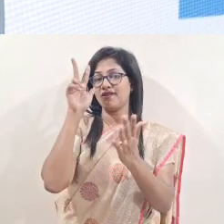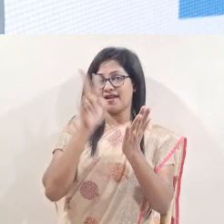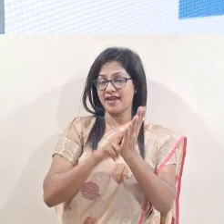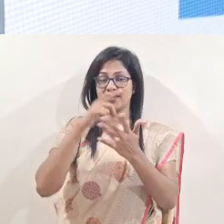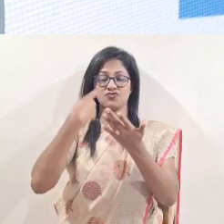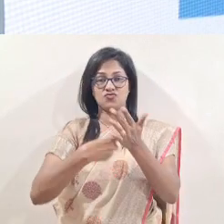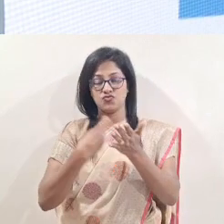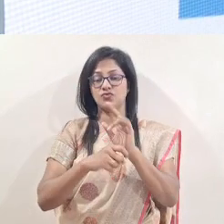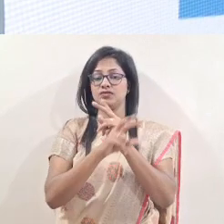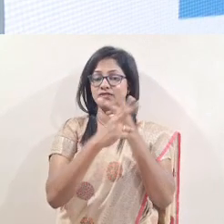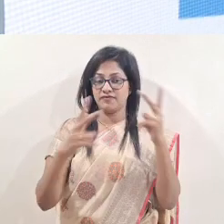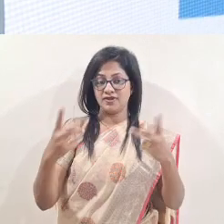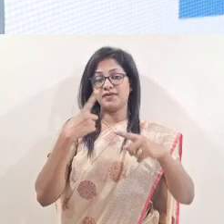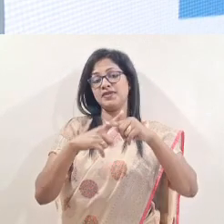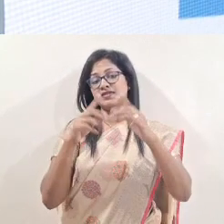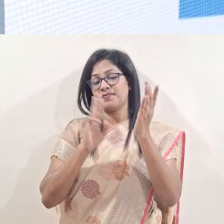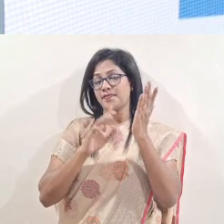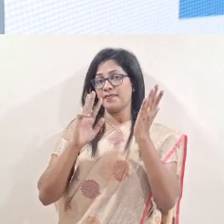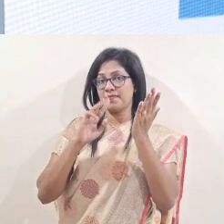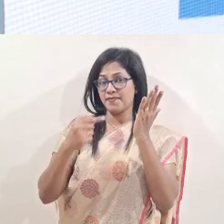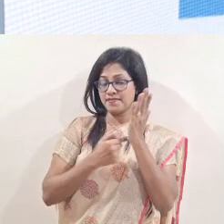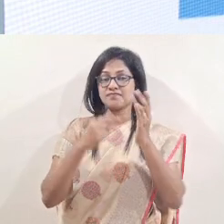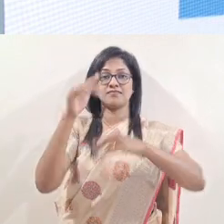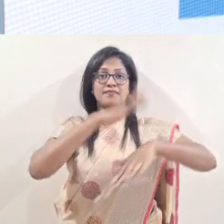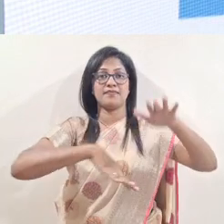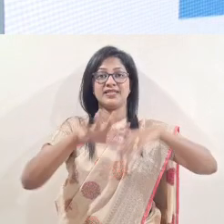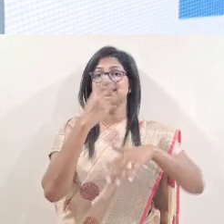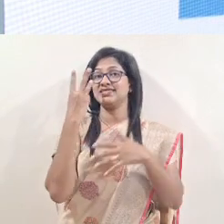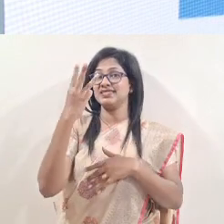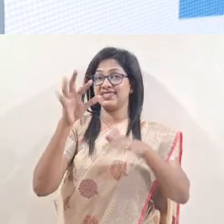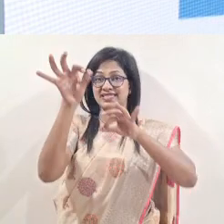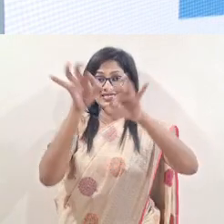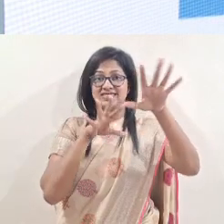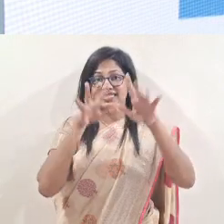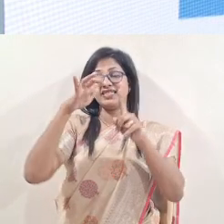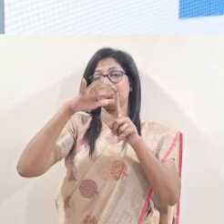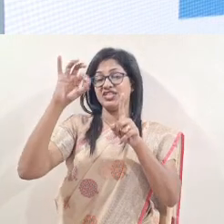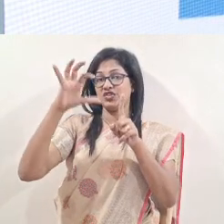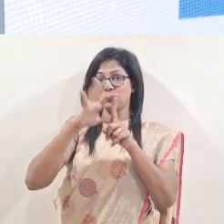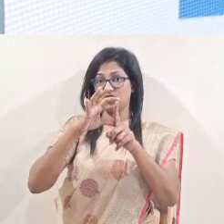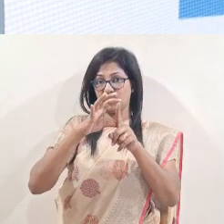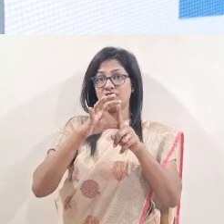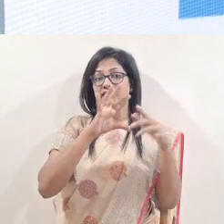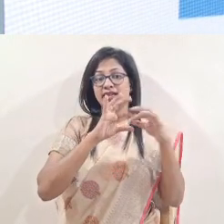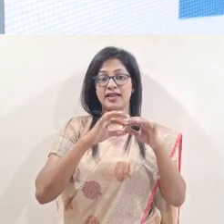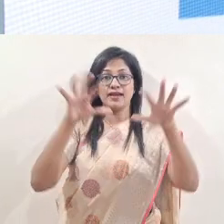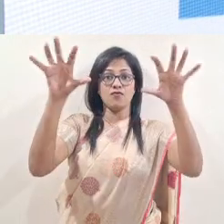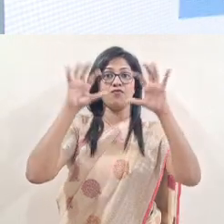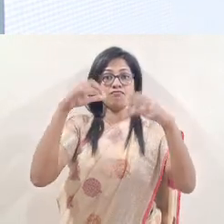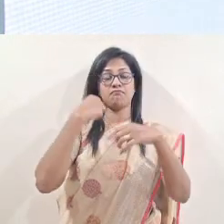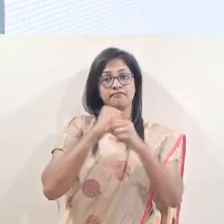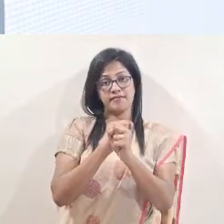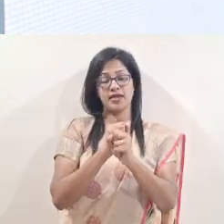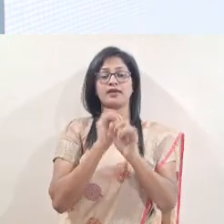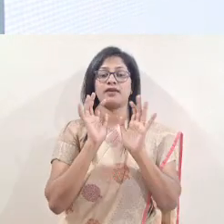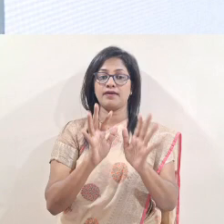and 3 cities which has formulated their TOD in the form of gazettes as well.